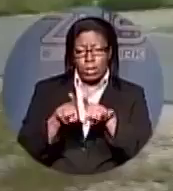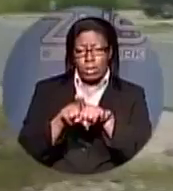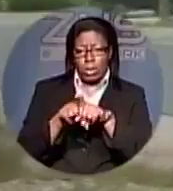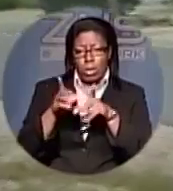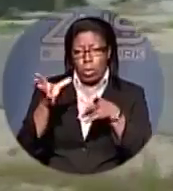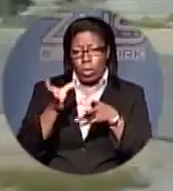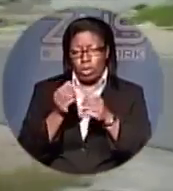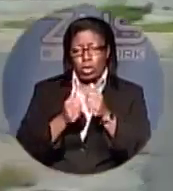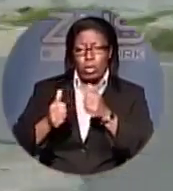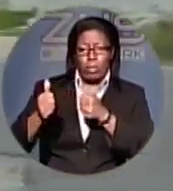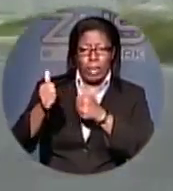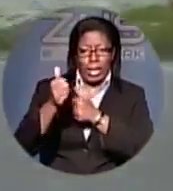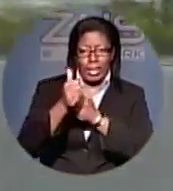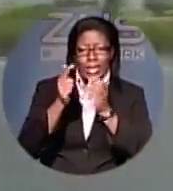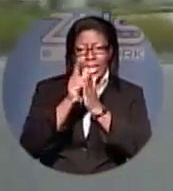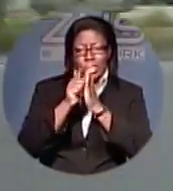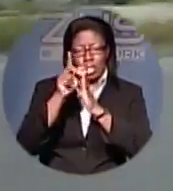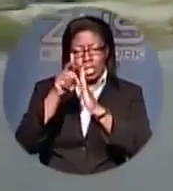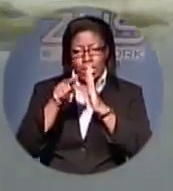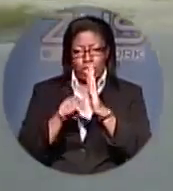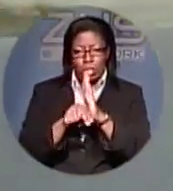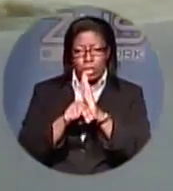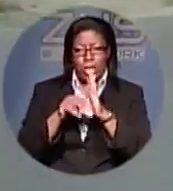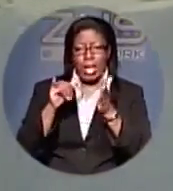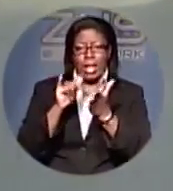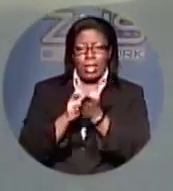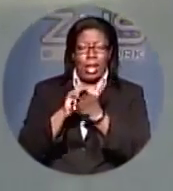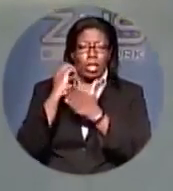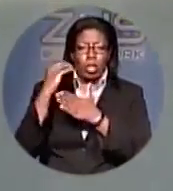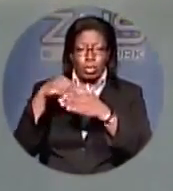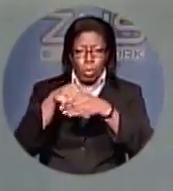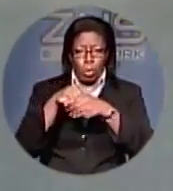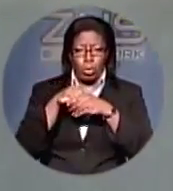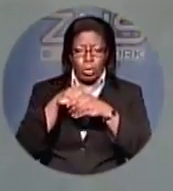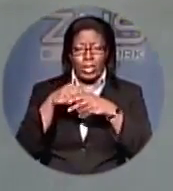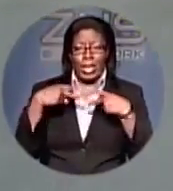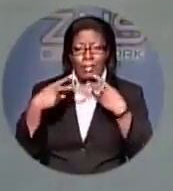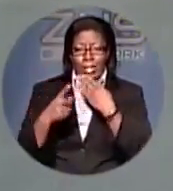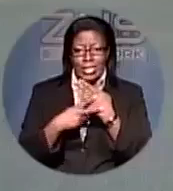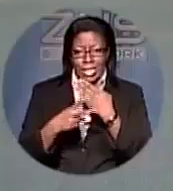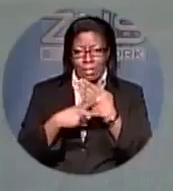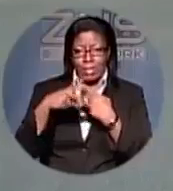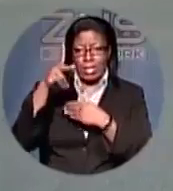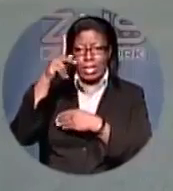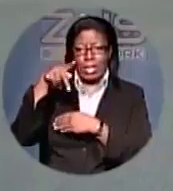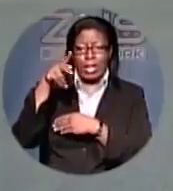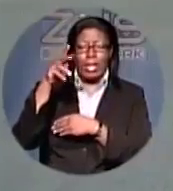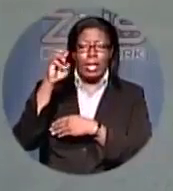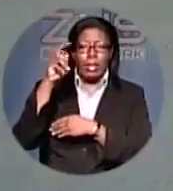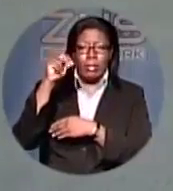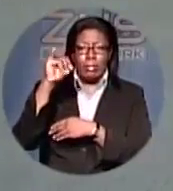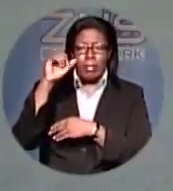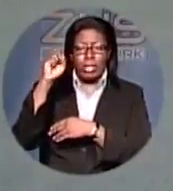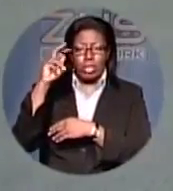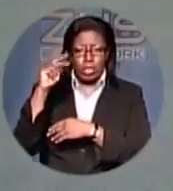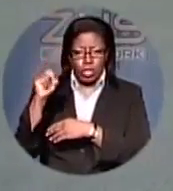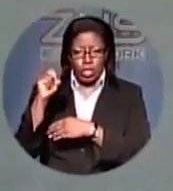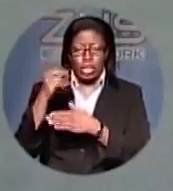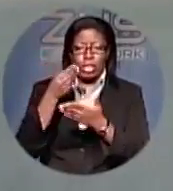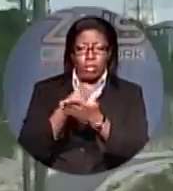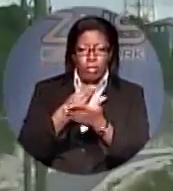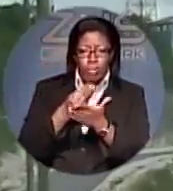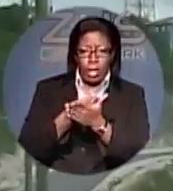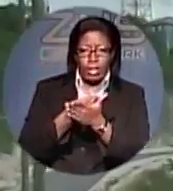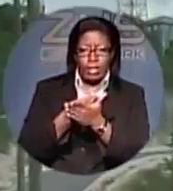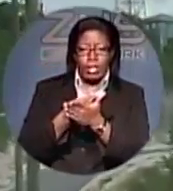any legislation necessary to ensure that homeowners who have accumulated savings in their pension funds can access those funds for the purpose